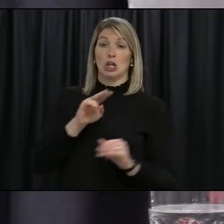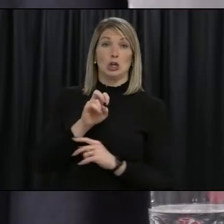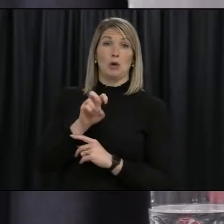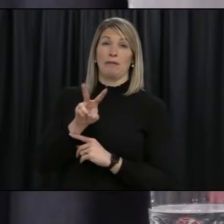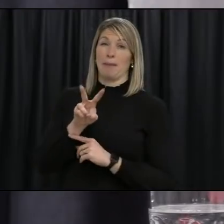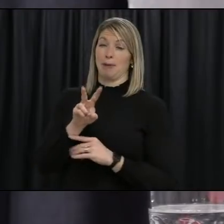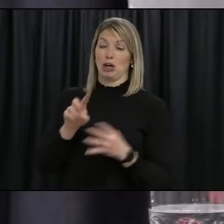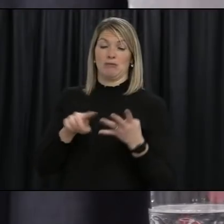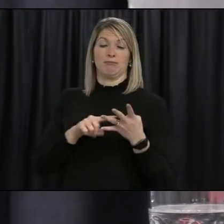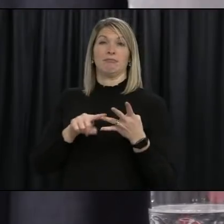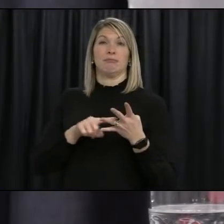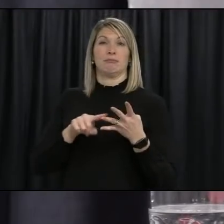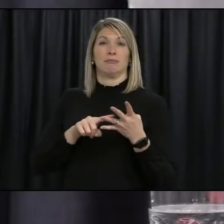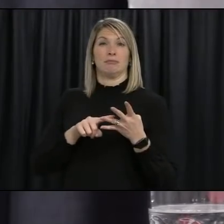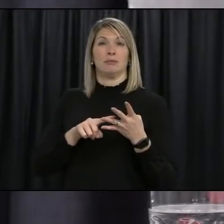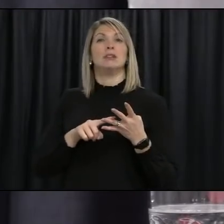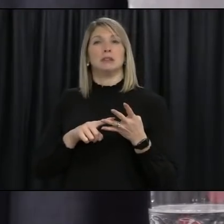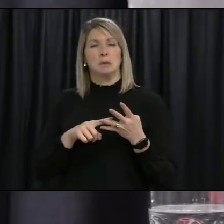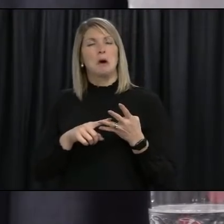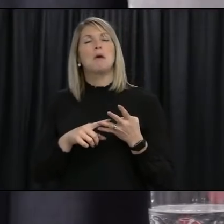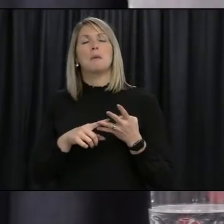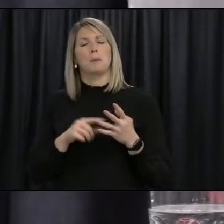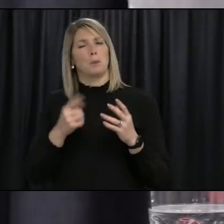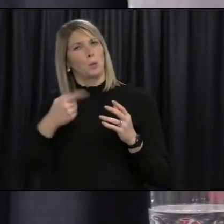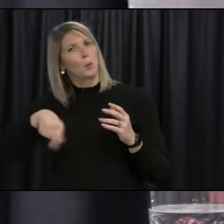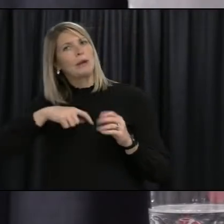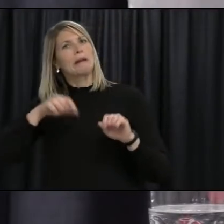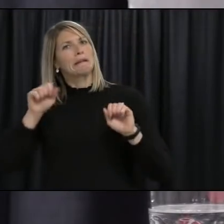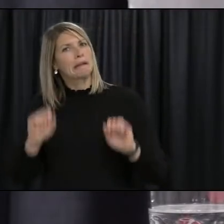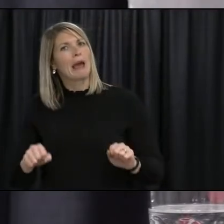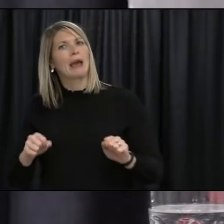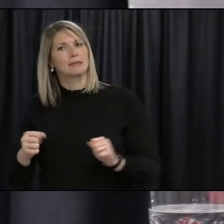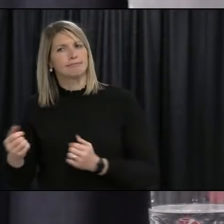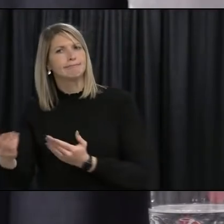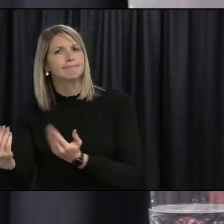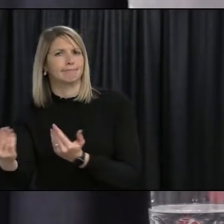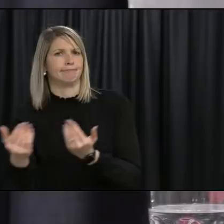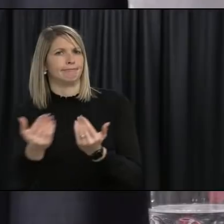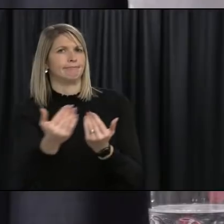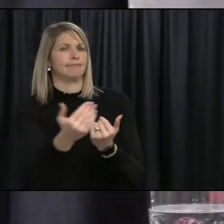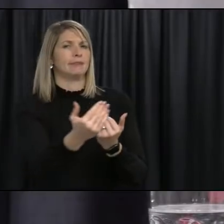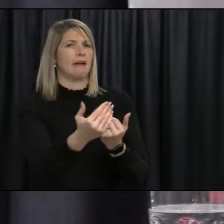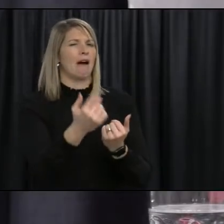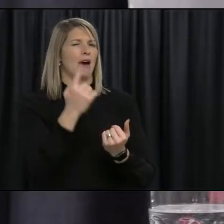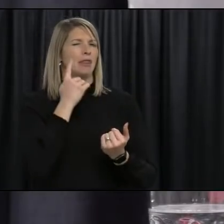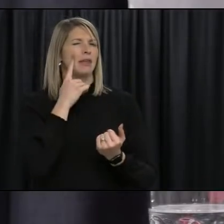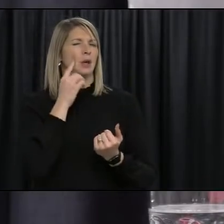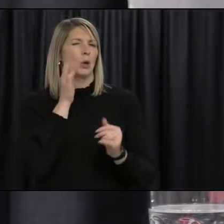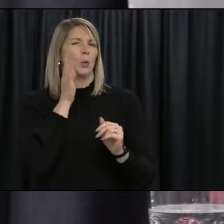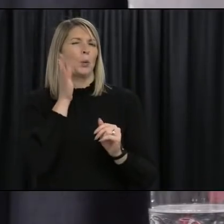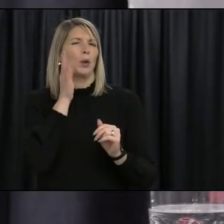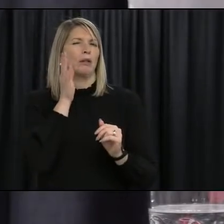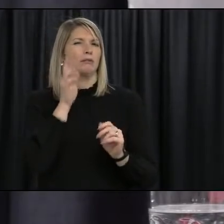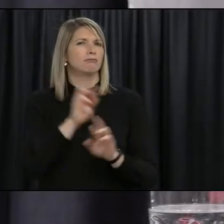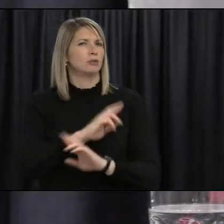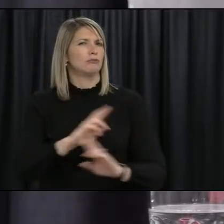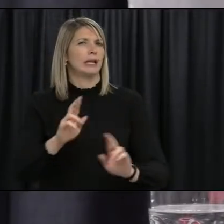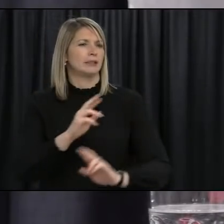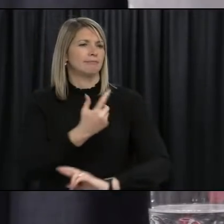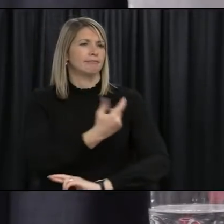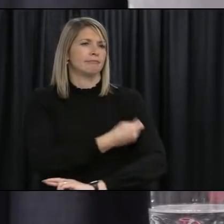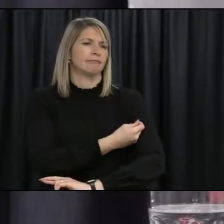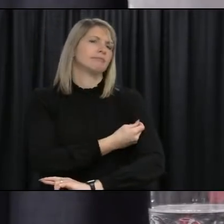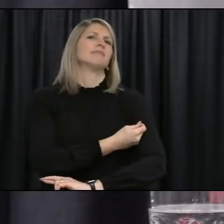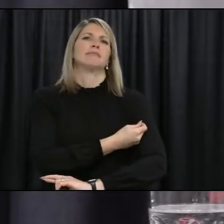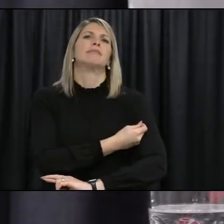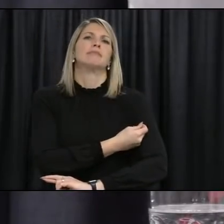season, I'm encouraged. Our documentation and our systems are working well, and I think we will be ready for the COVID vaccine as it rolls